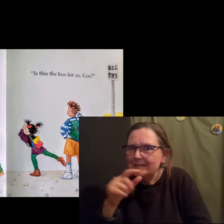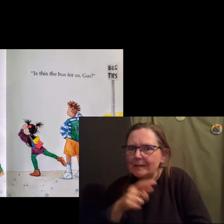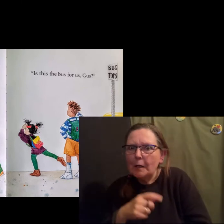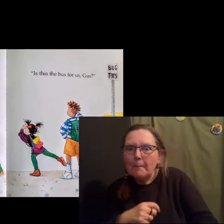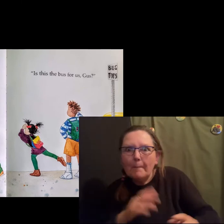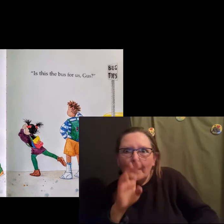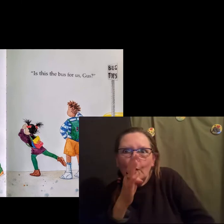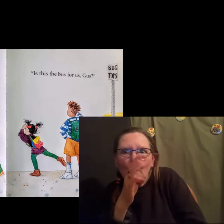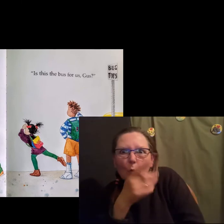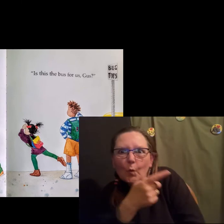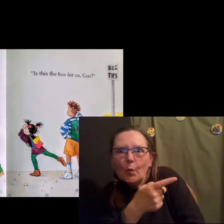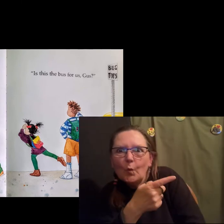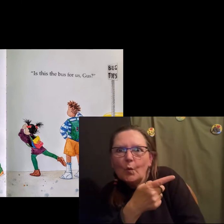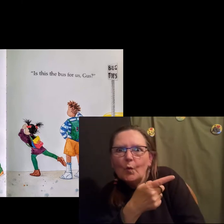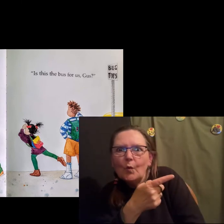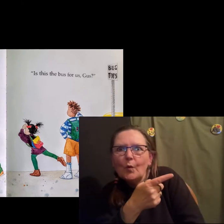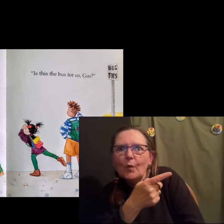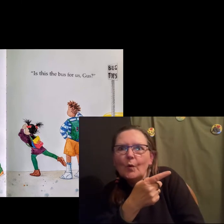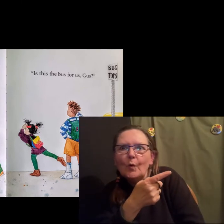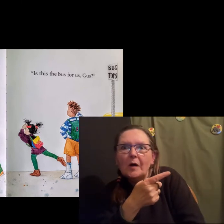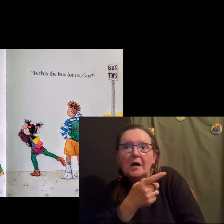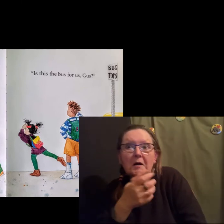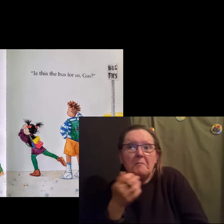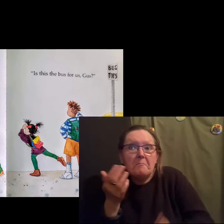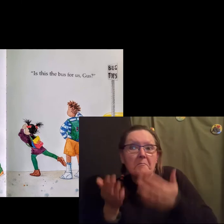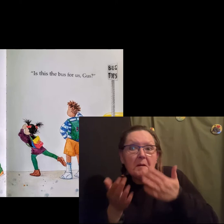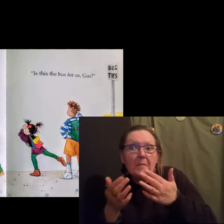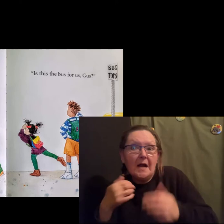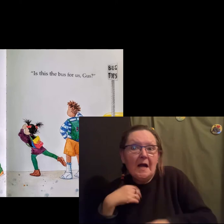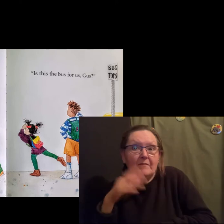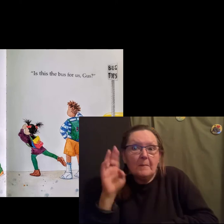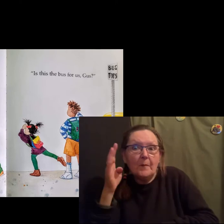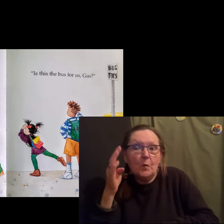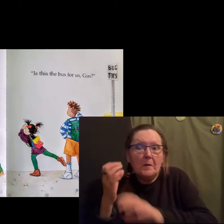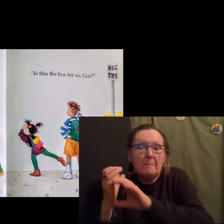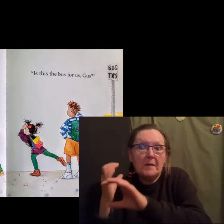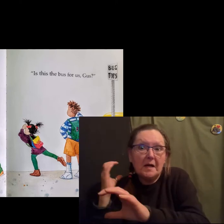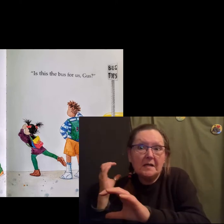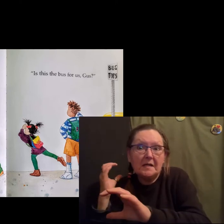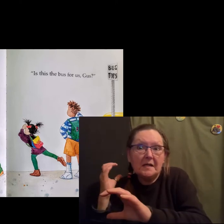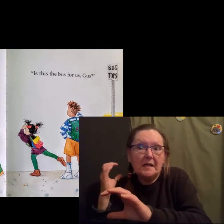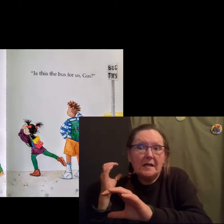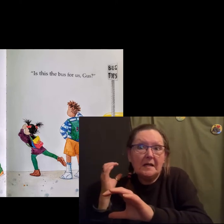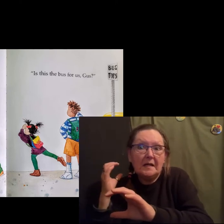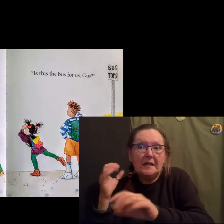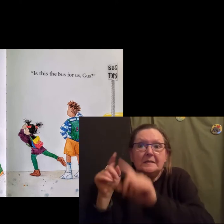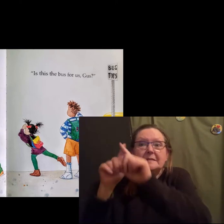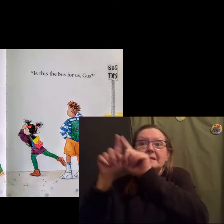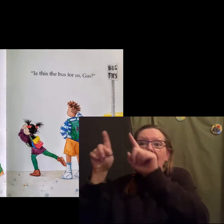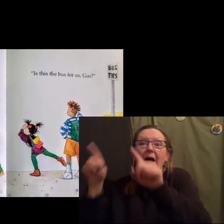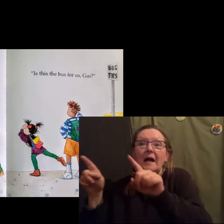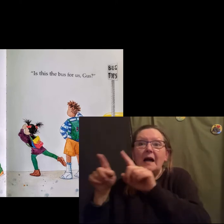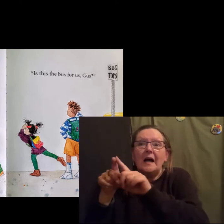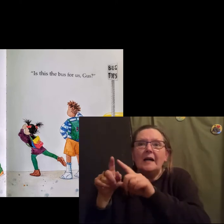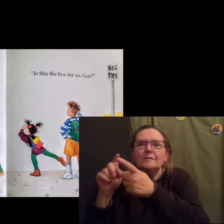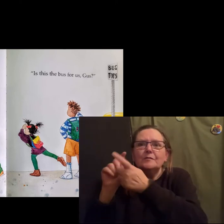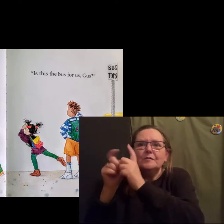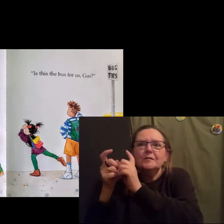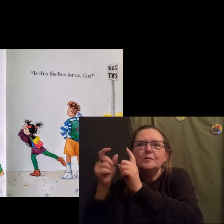It's blue. Maybe they have blue buses. Oh, just a minute. What does that bus sign say? It